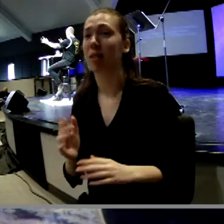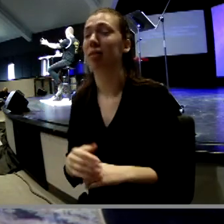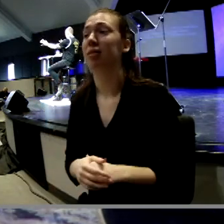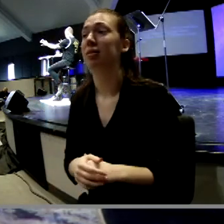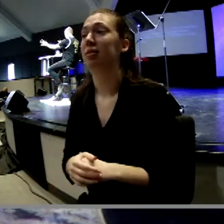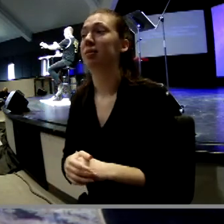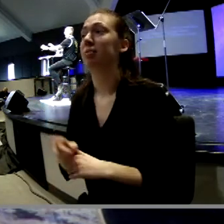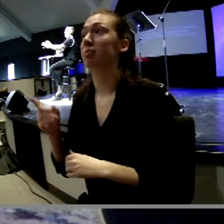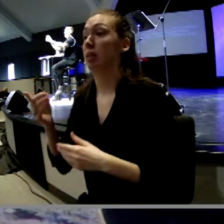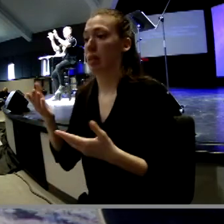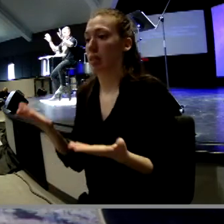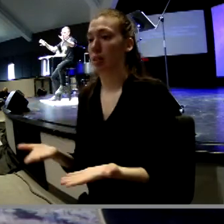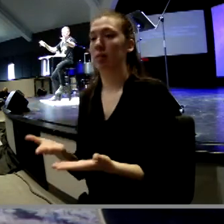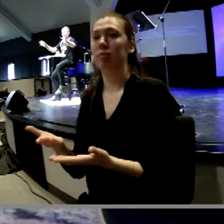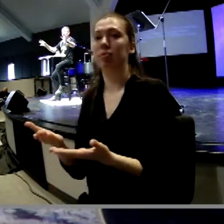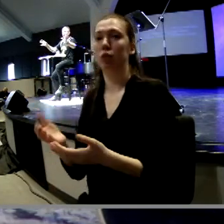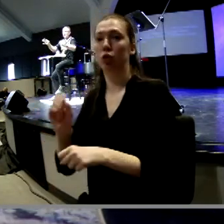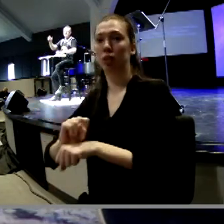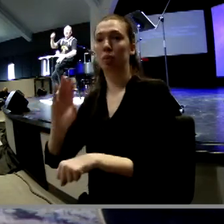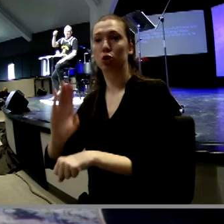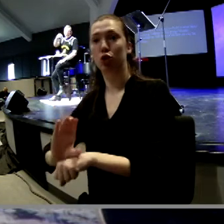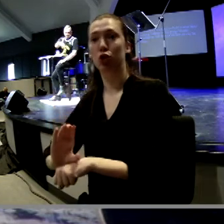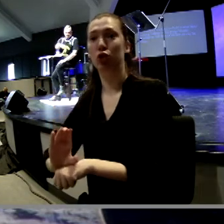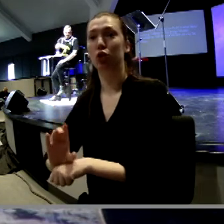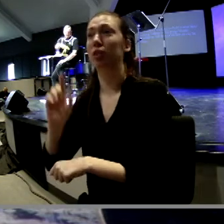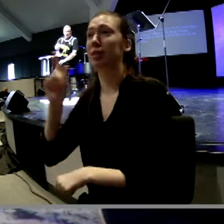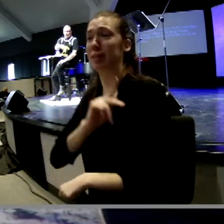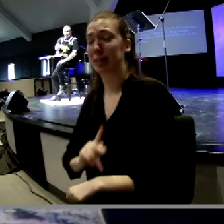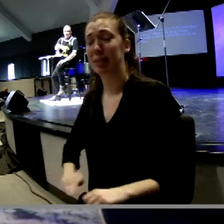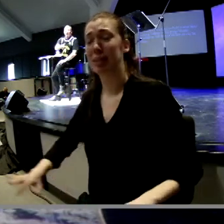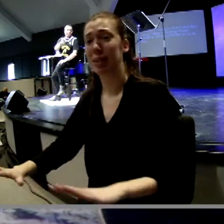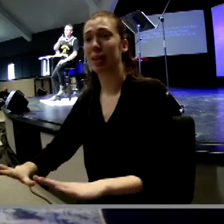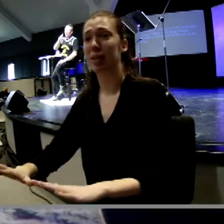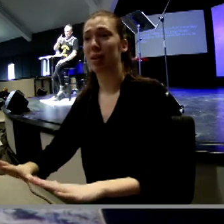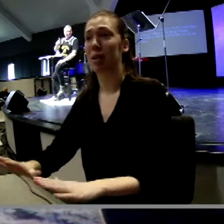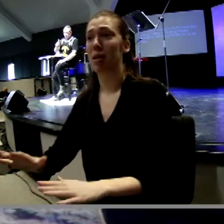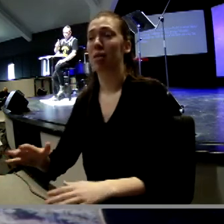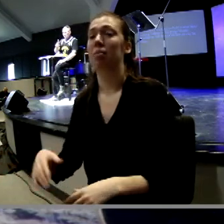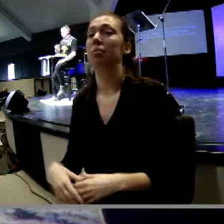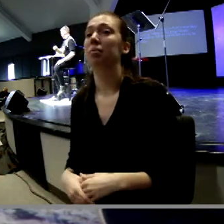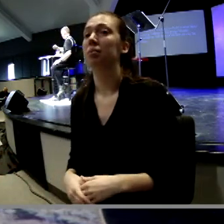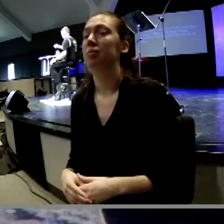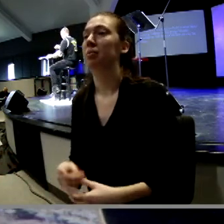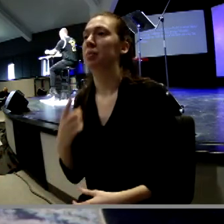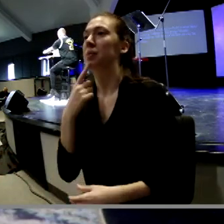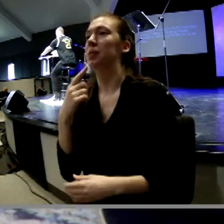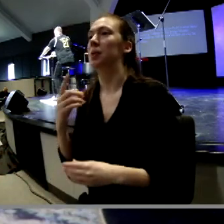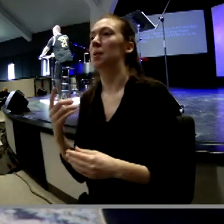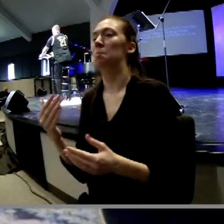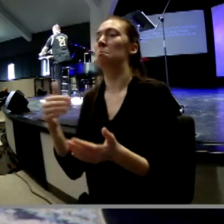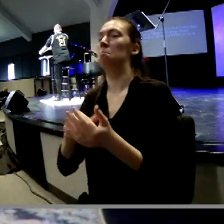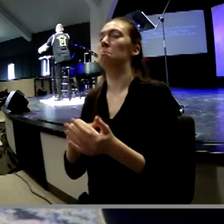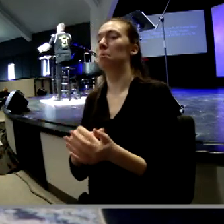called Summit in the kingdom of God in the city of St. Paul. I'm going to say that one more time until you get it.